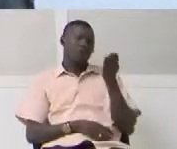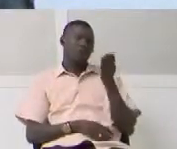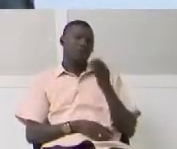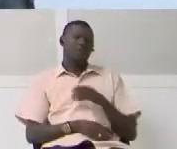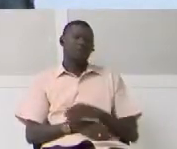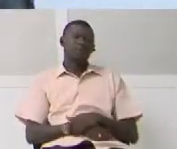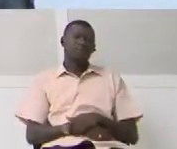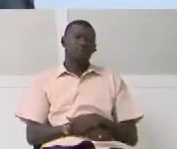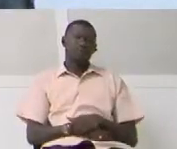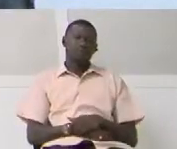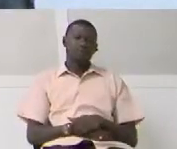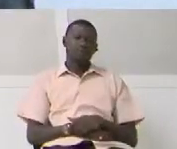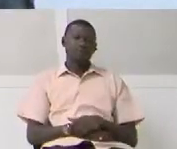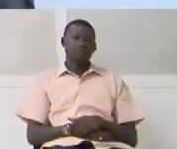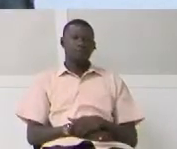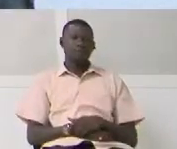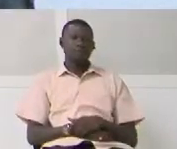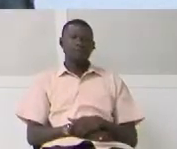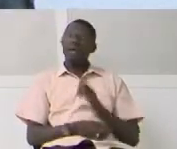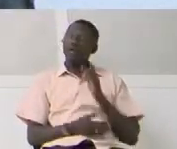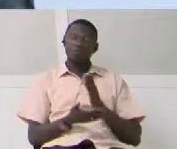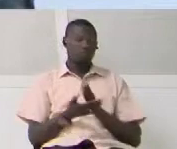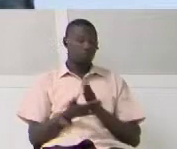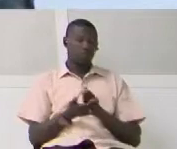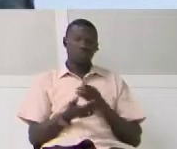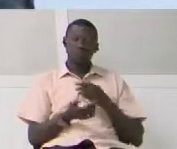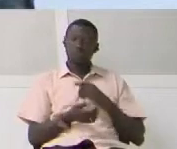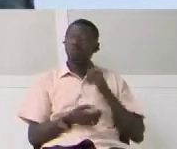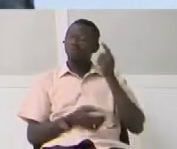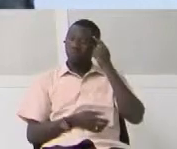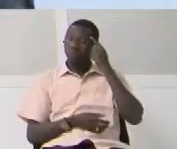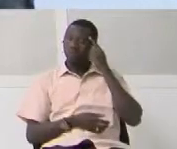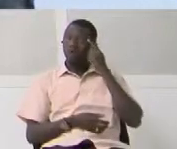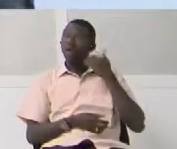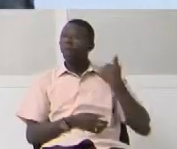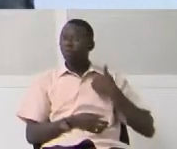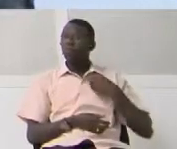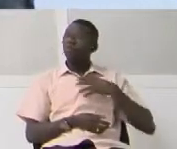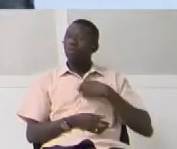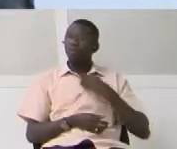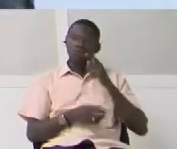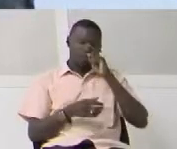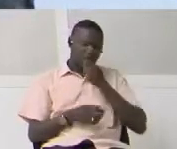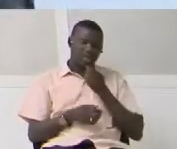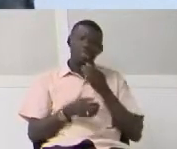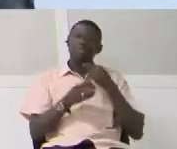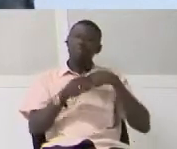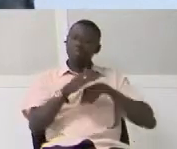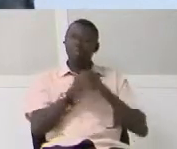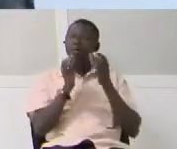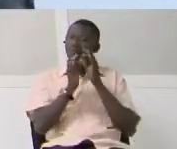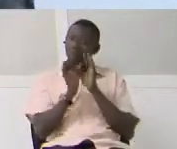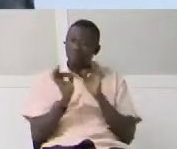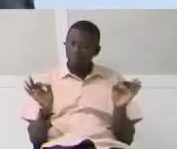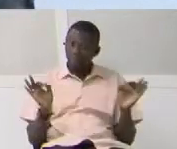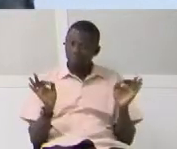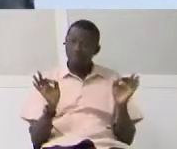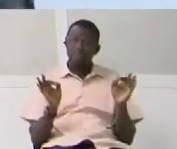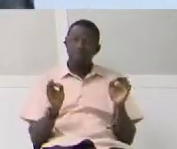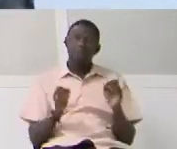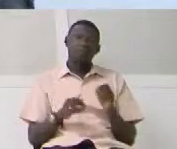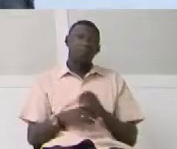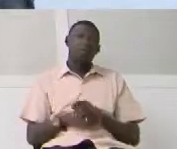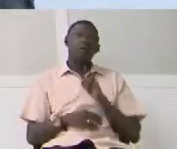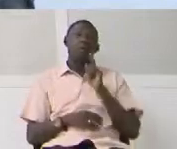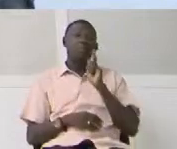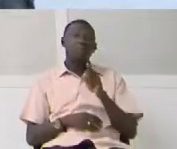You know, each one wants to die peacefully, and that will be as a result of God's own doing. Why, Sawatu Jadur